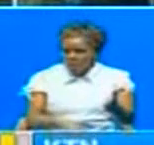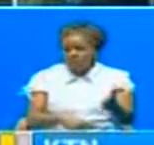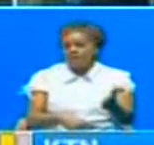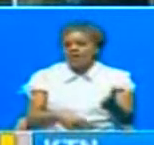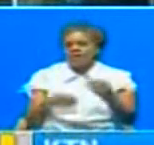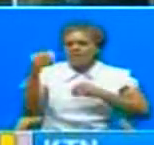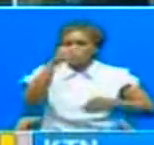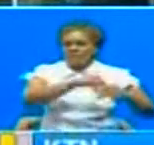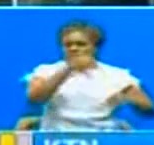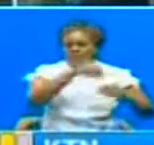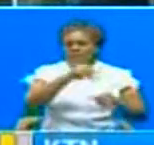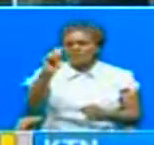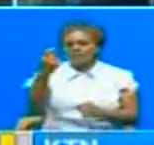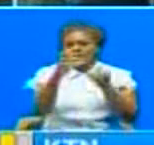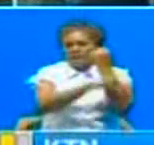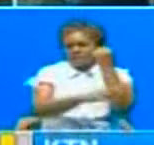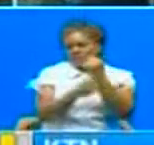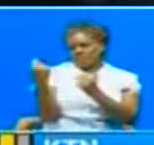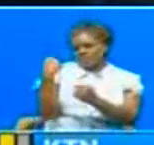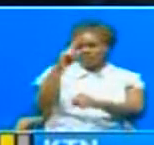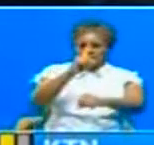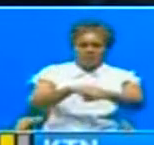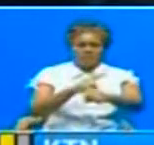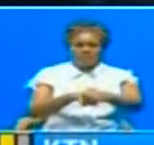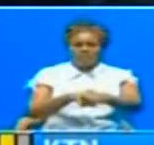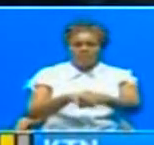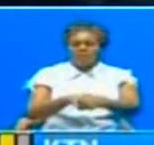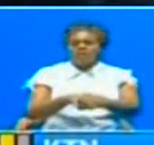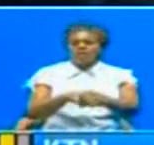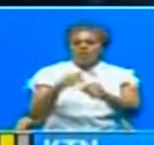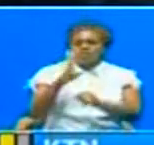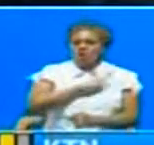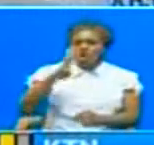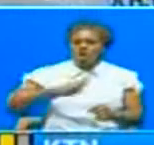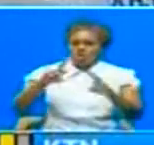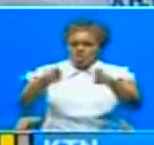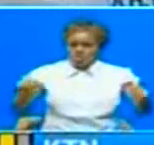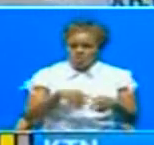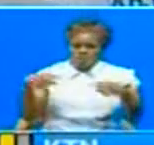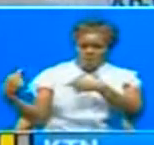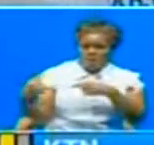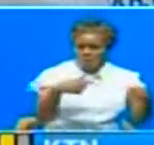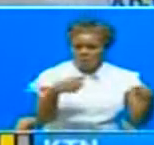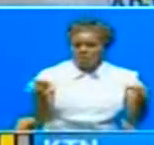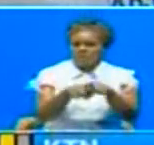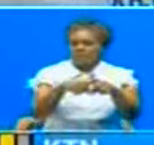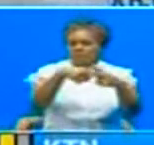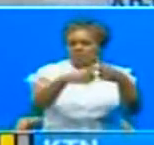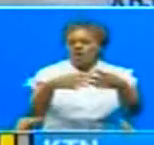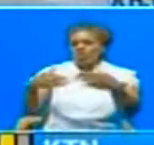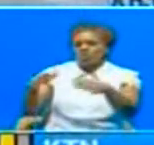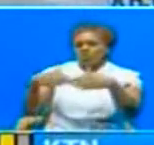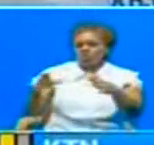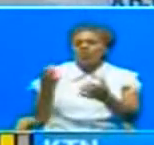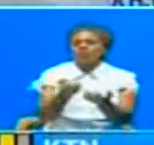direct investment into the country in recent times. The boardroom wrangles that shocked CMC's business also saw the auto dealer lose out on